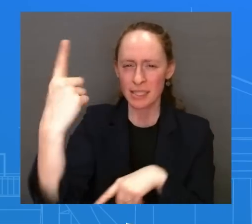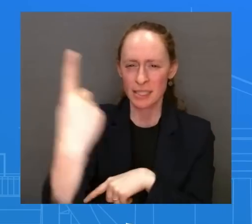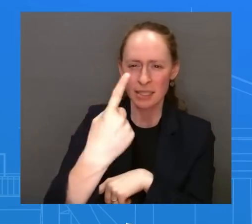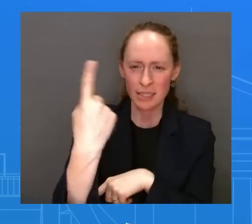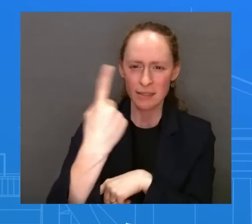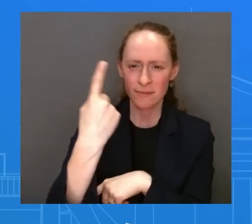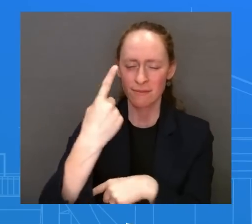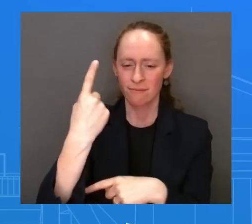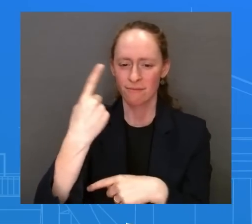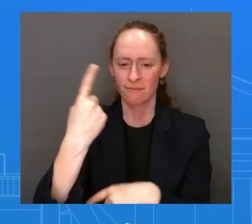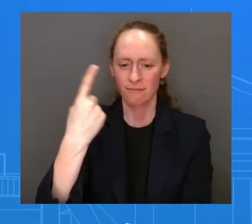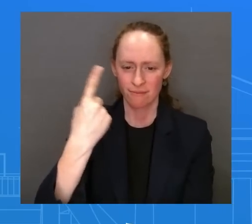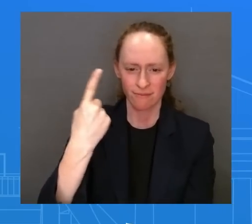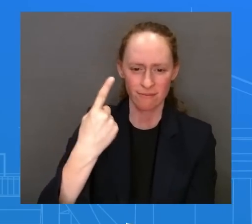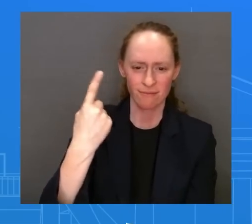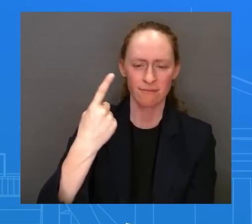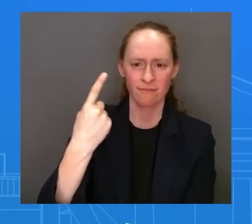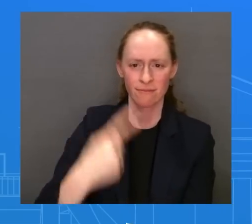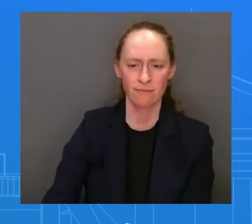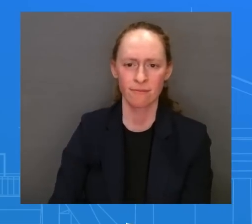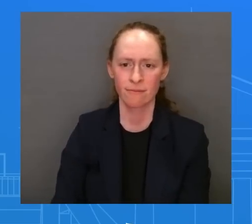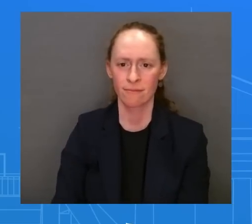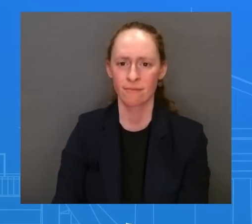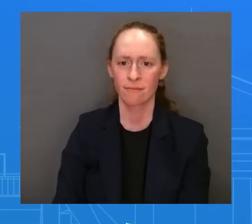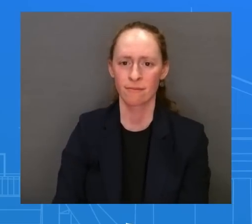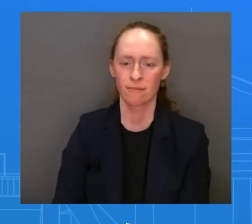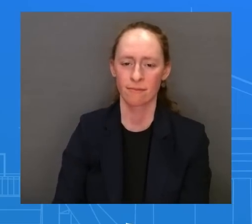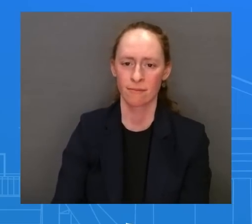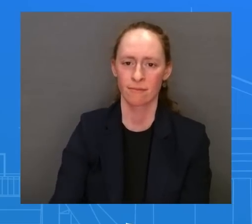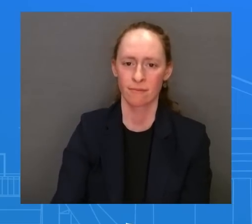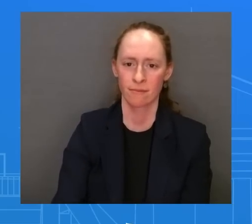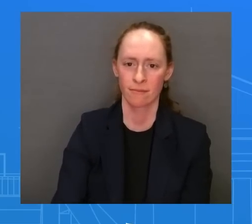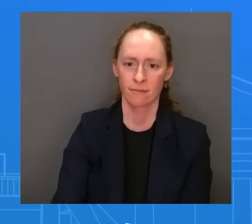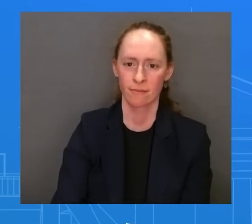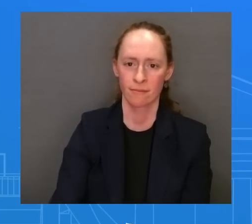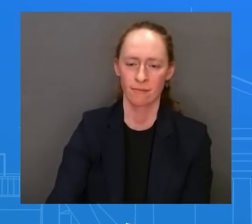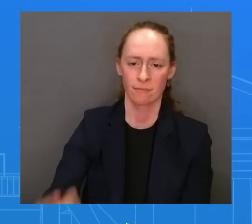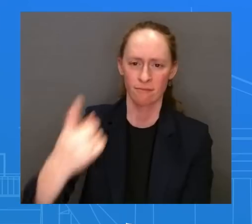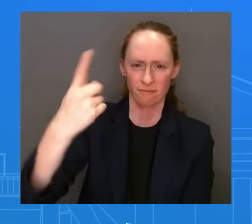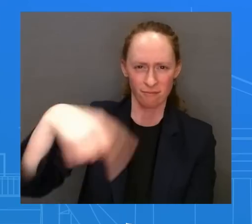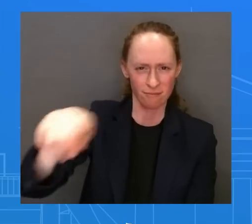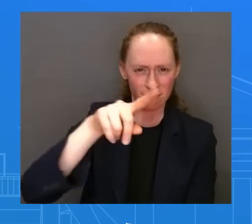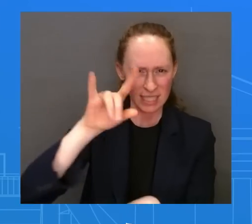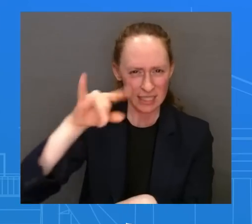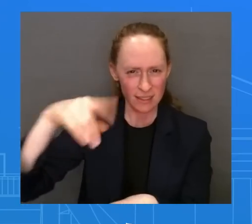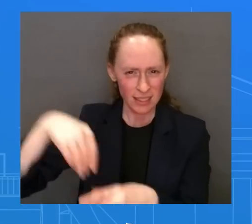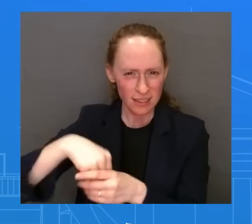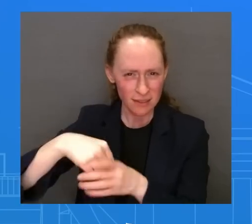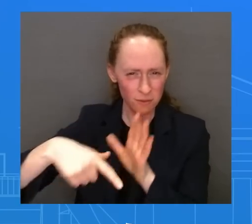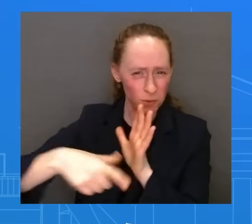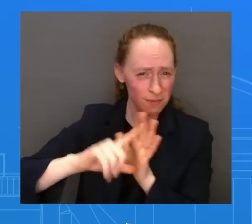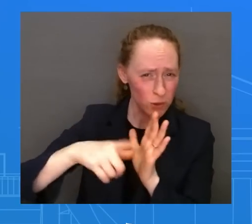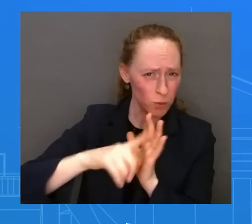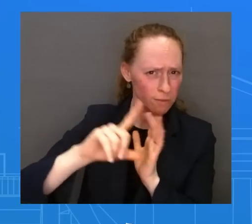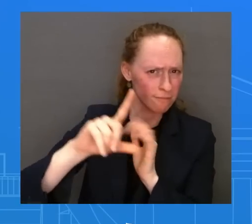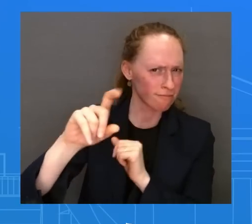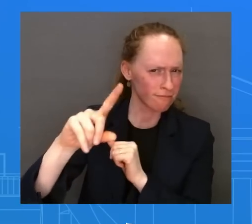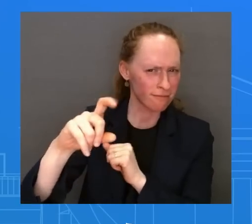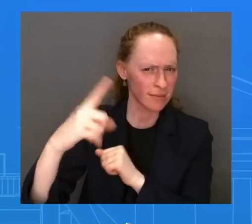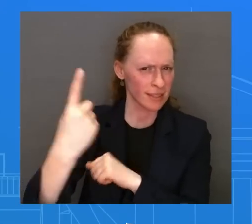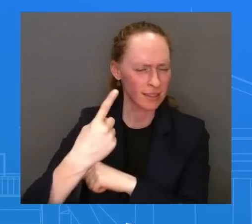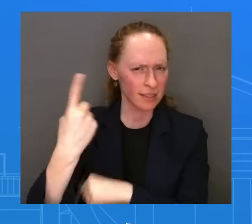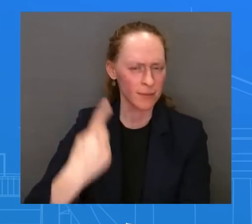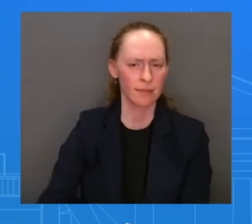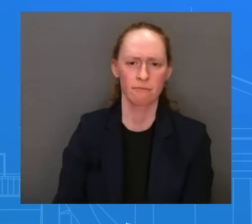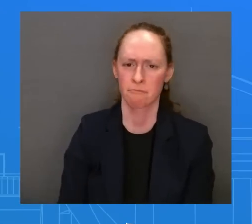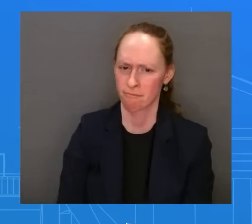those annexes on what did they contain um once we I'm not going to talk about what they can contain but